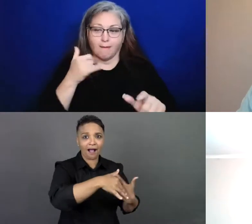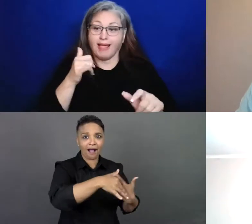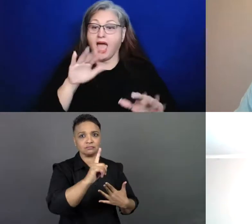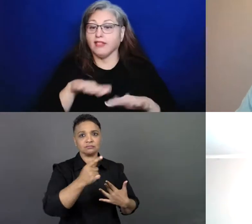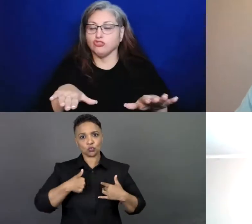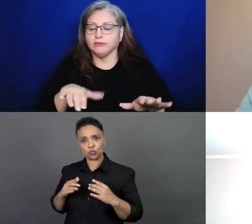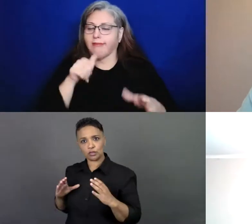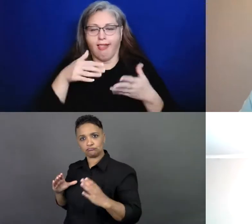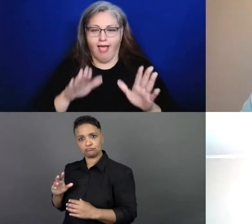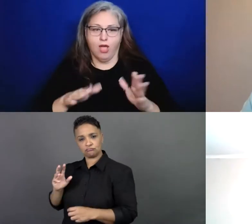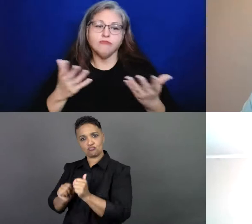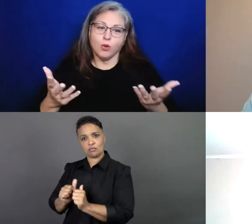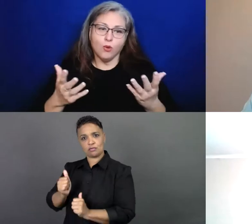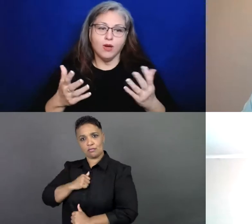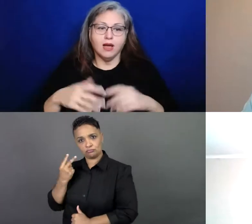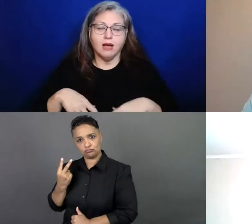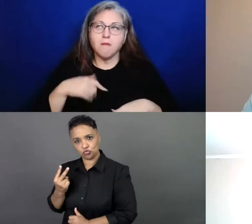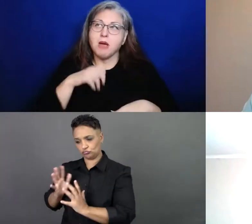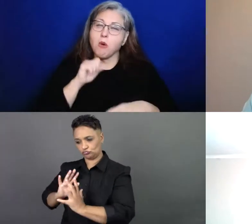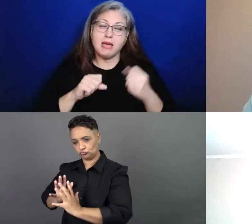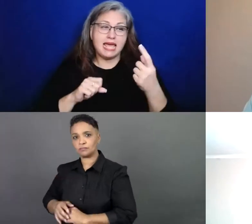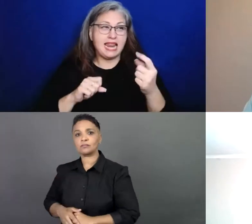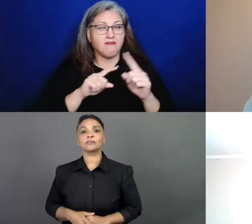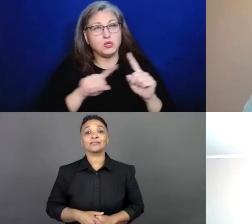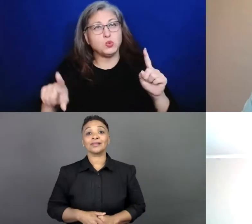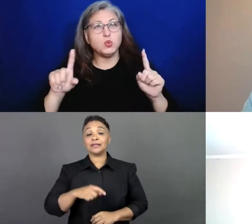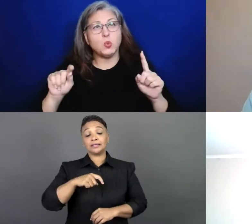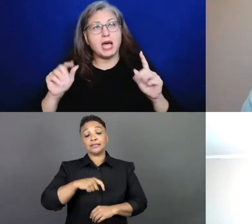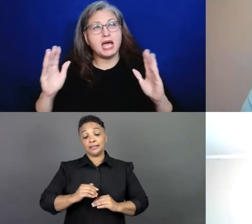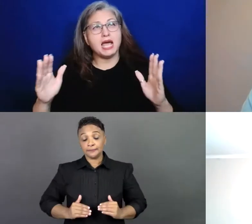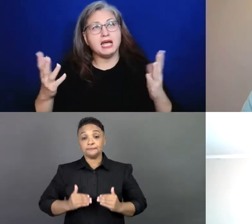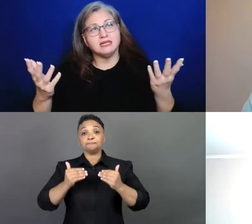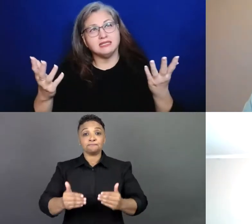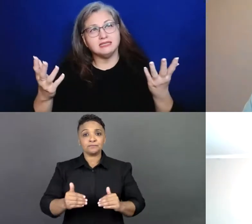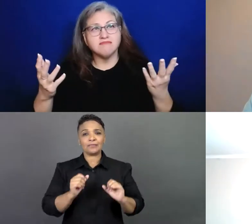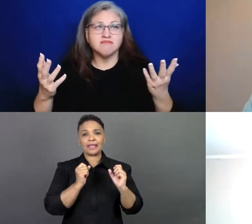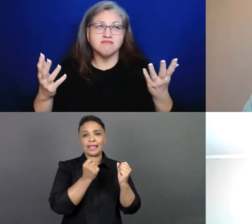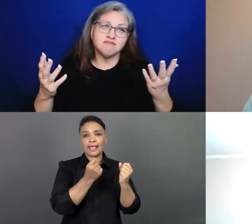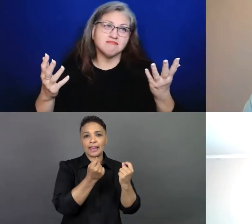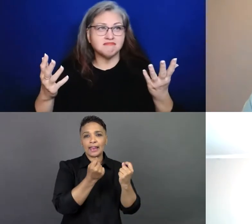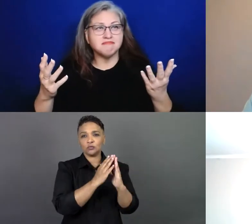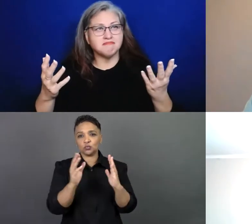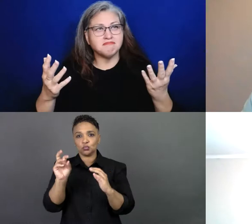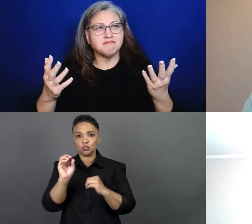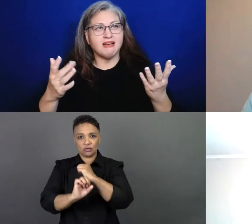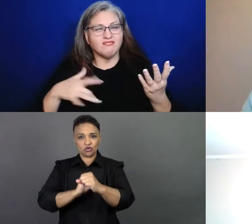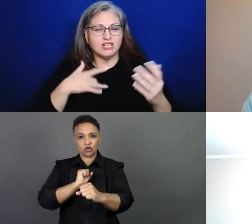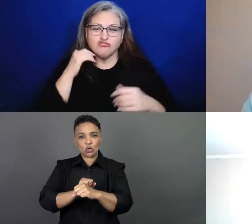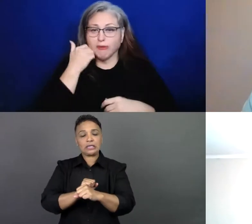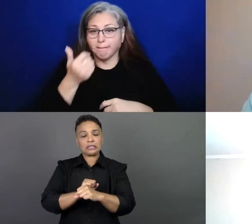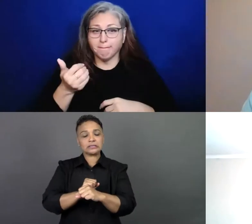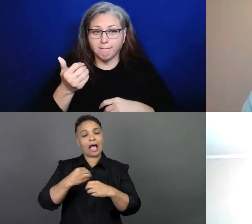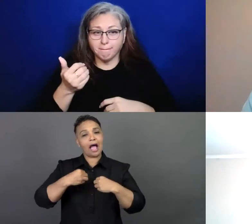kids. So between 11 and 20, there's been a little bit of a shame in, you